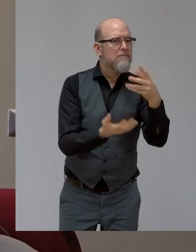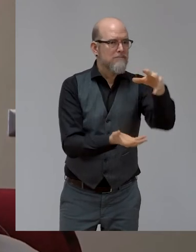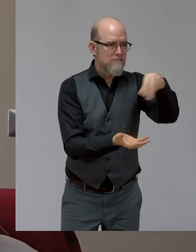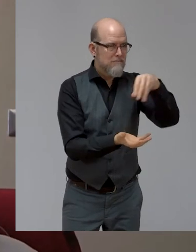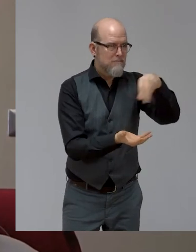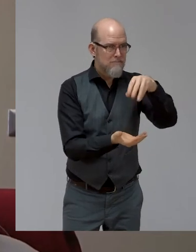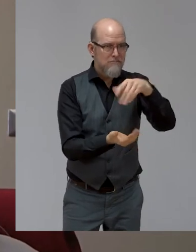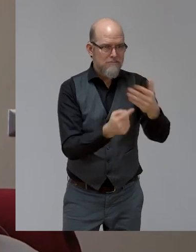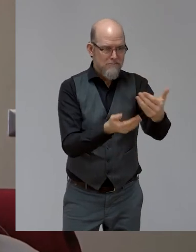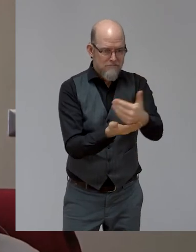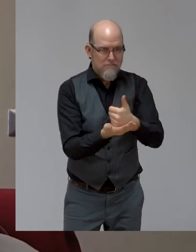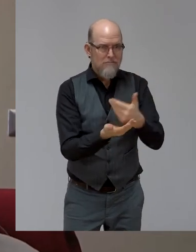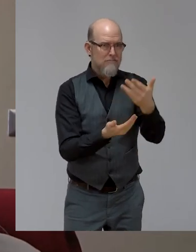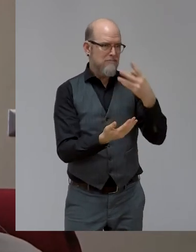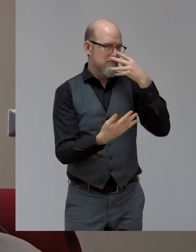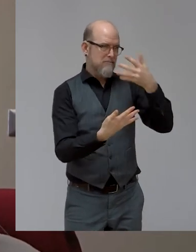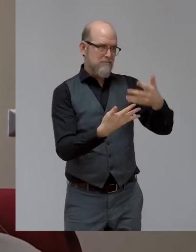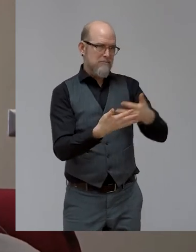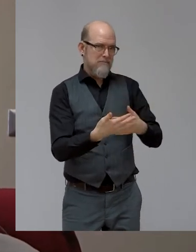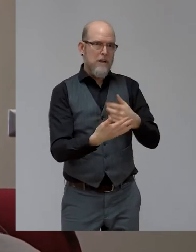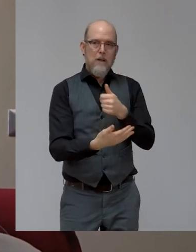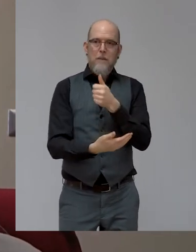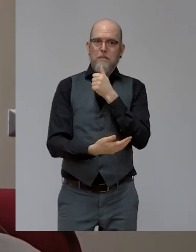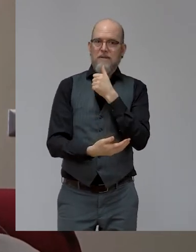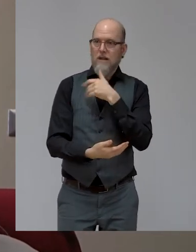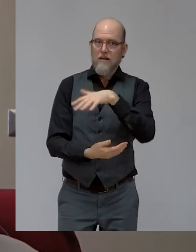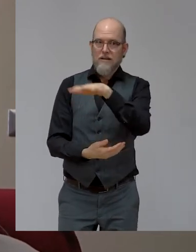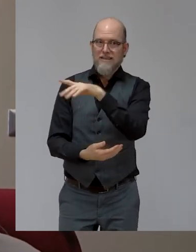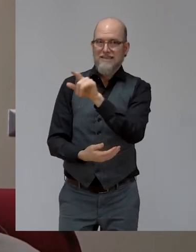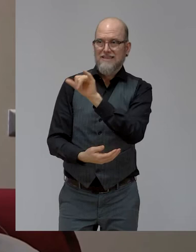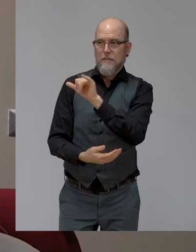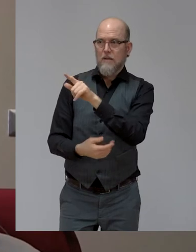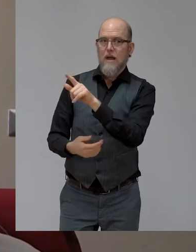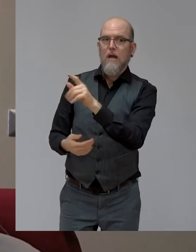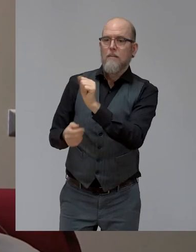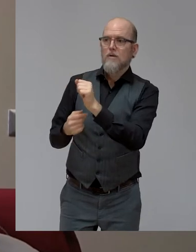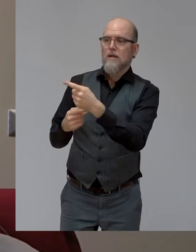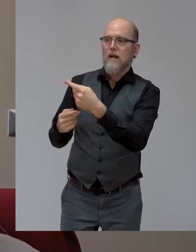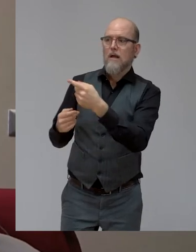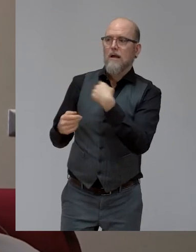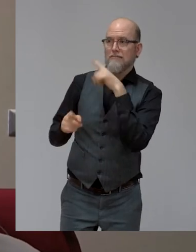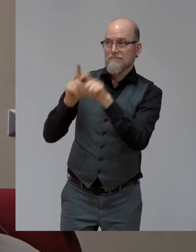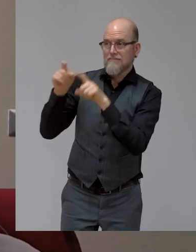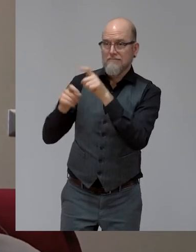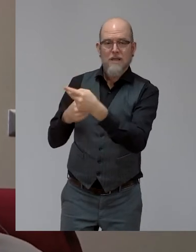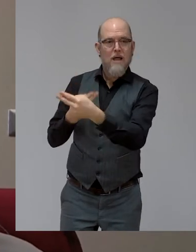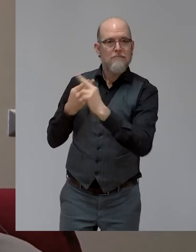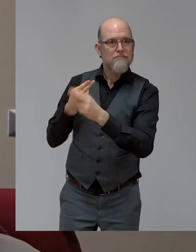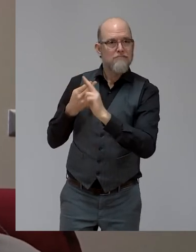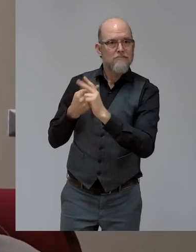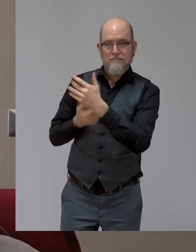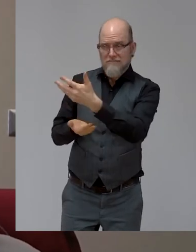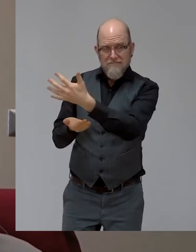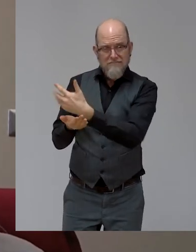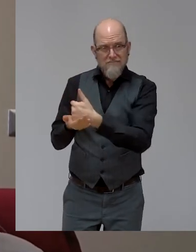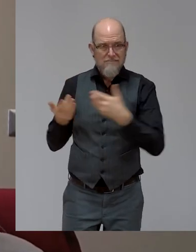matters, ensuring that it responds as best as possible to the needs it has gathered from the groups of people with